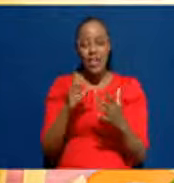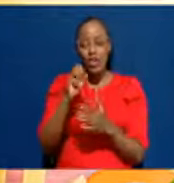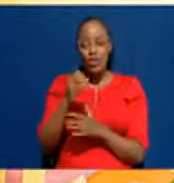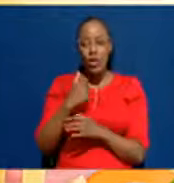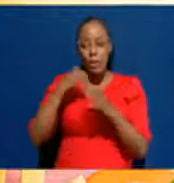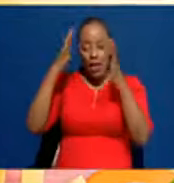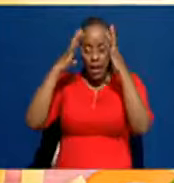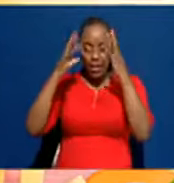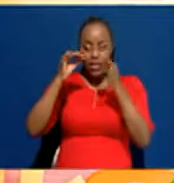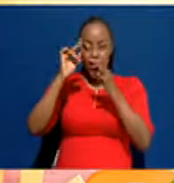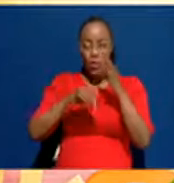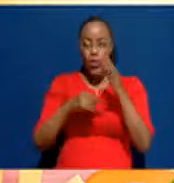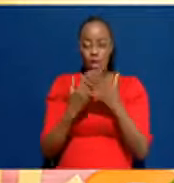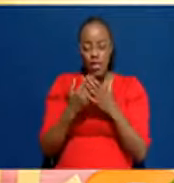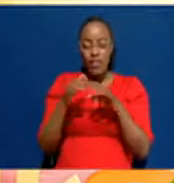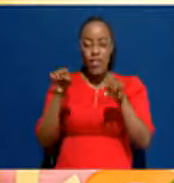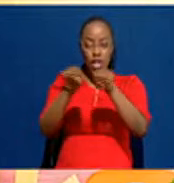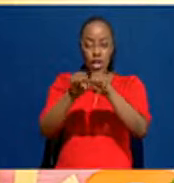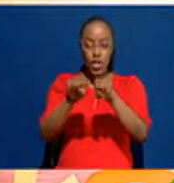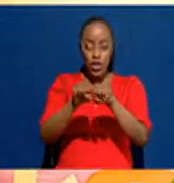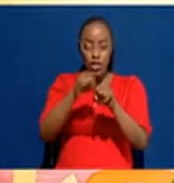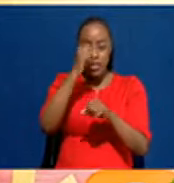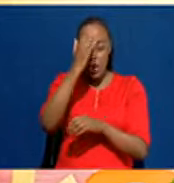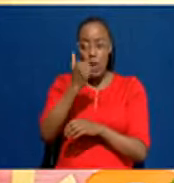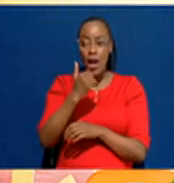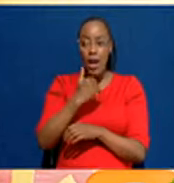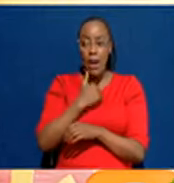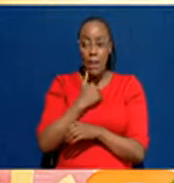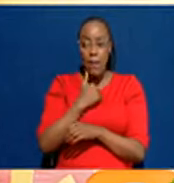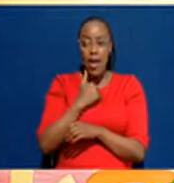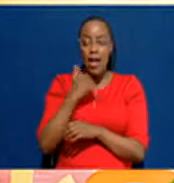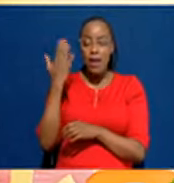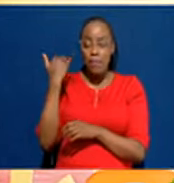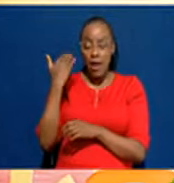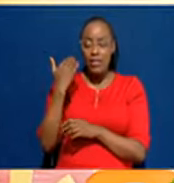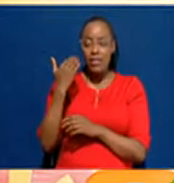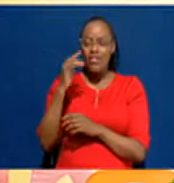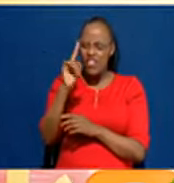So nikaamua tu kukimbilia mguu. It was my first international race,